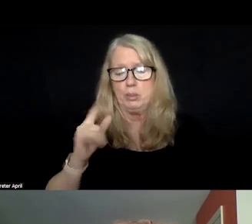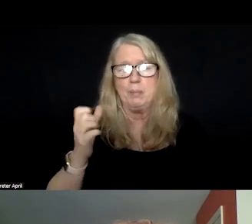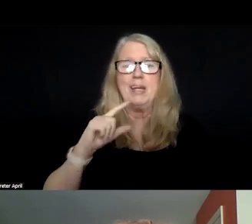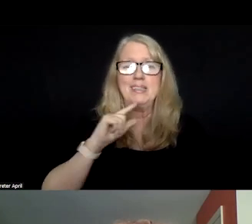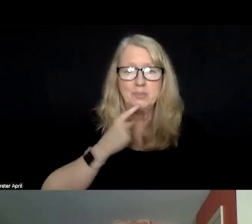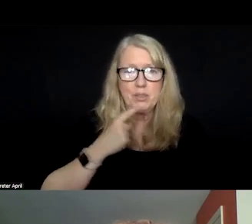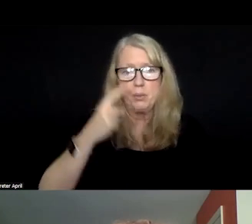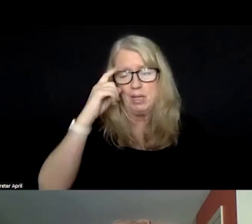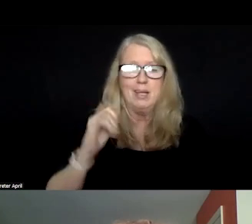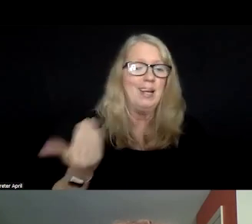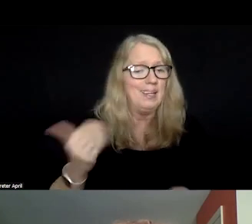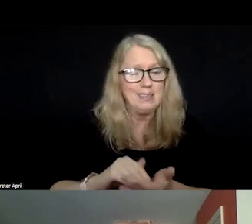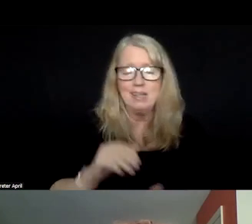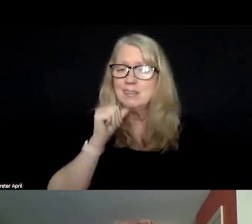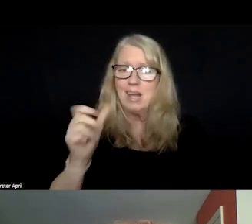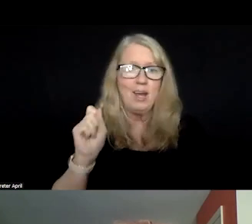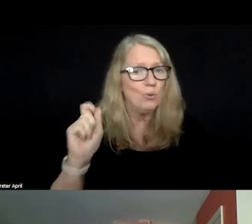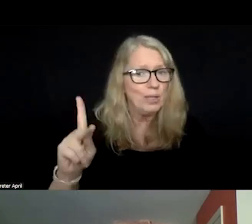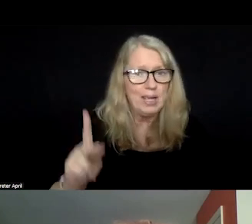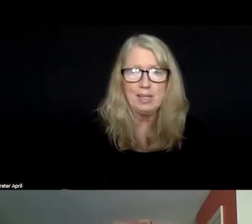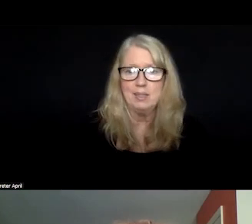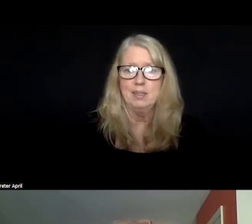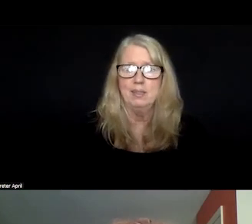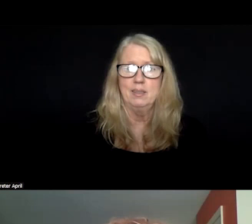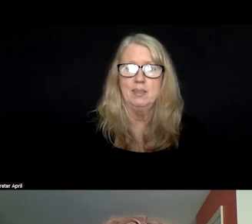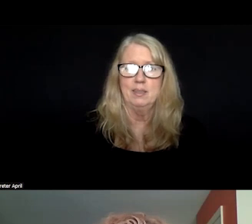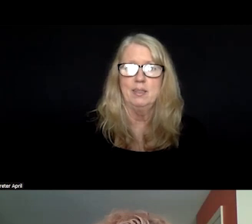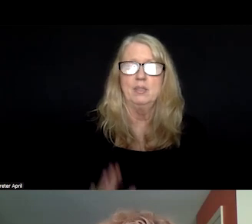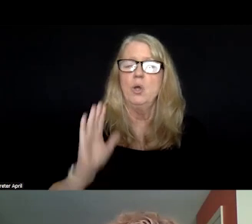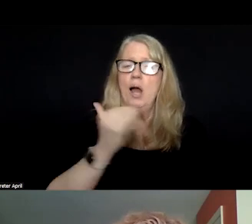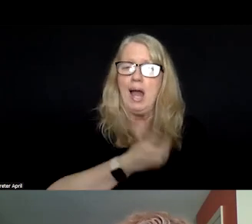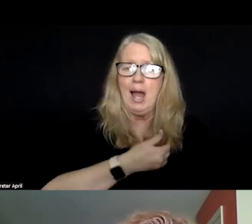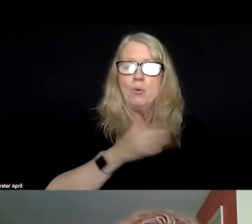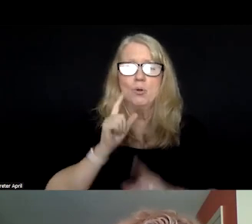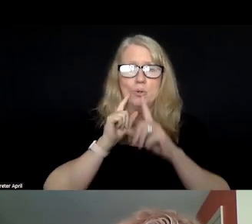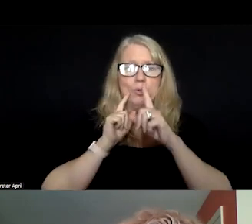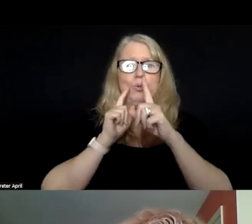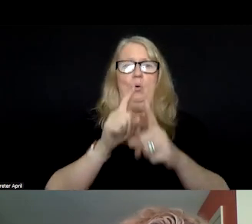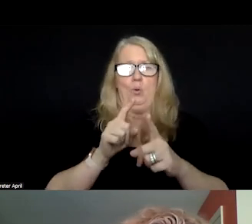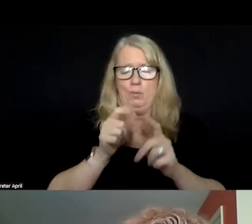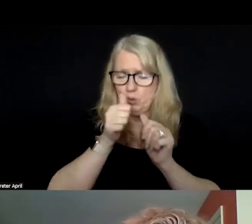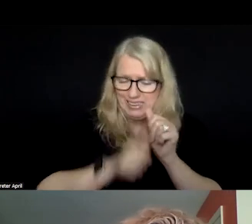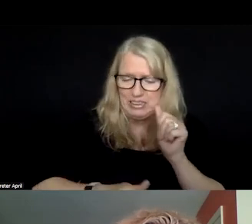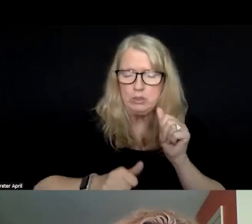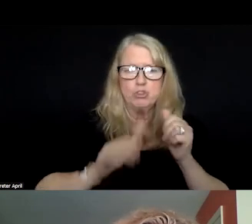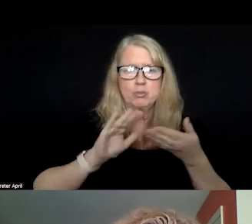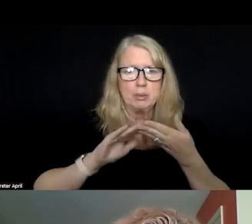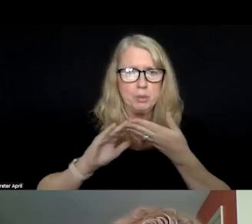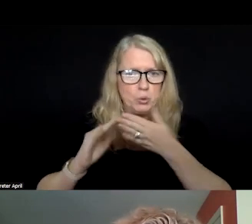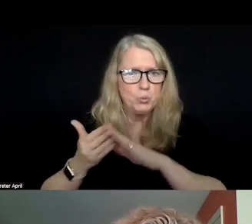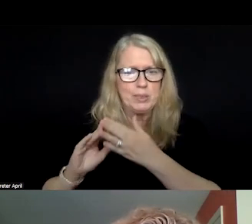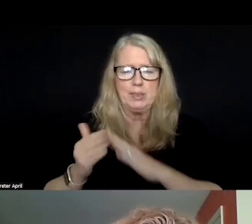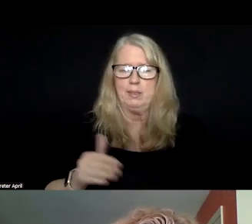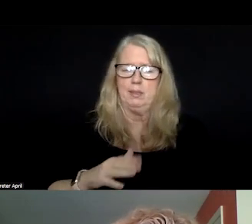illness. Again, not okay. And so I think our goal in each of our communities, like we keep